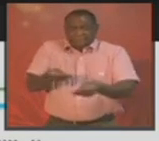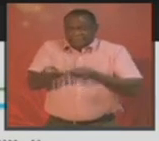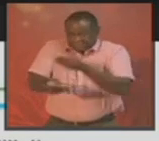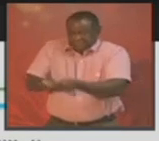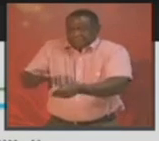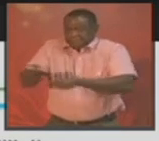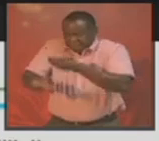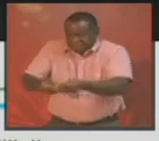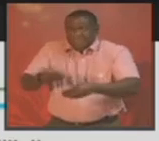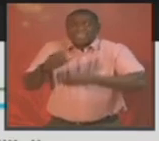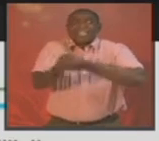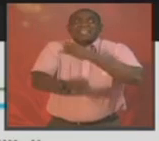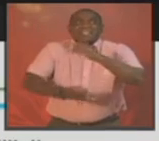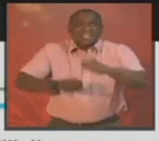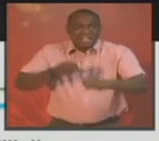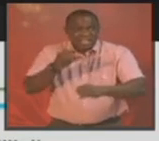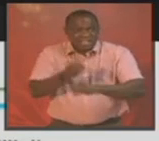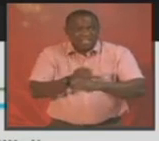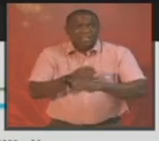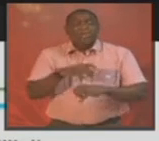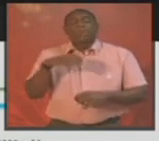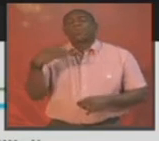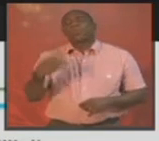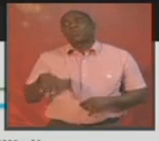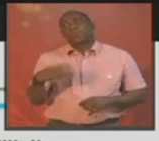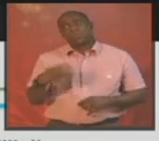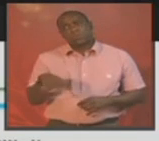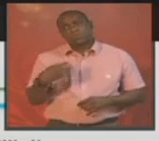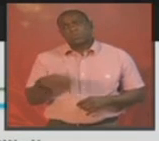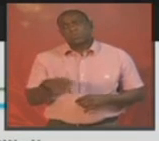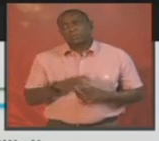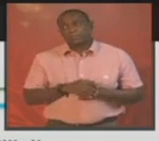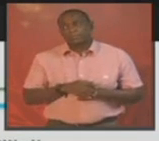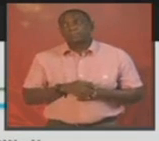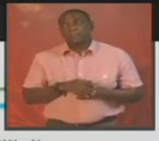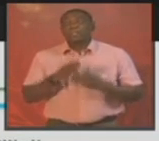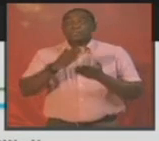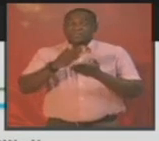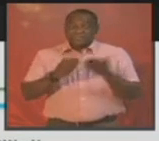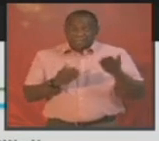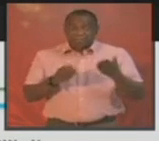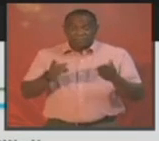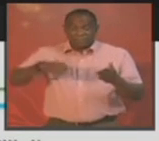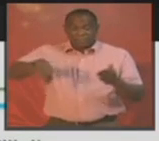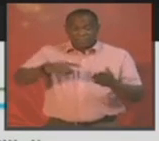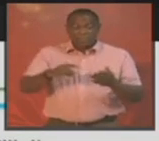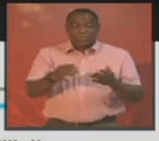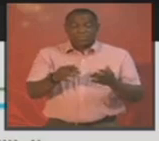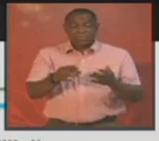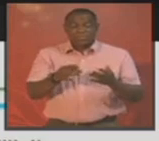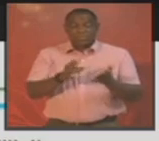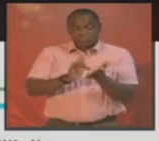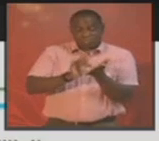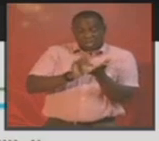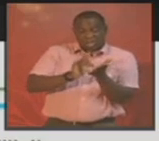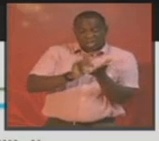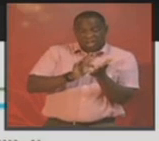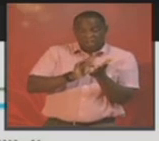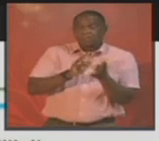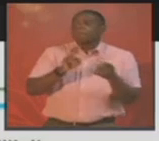anti-cancer medication, hypnotic and sedative agents, anabolic